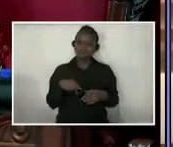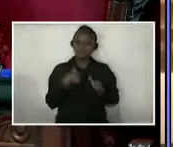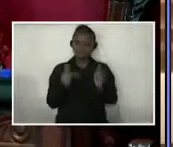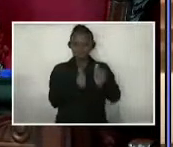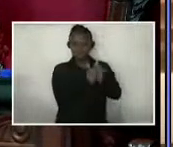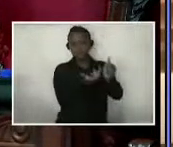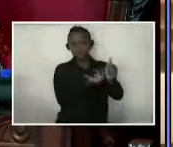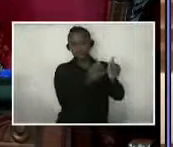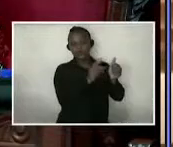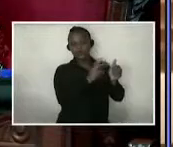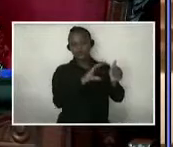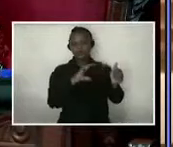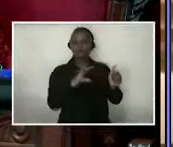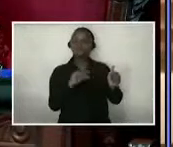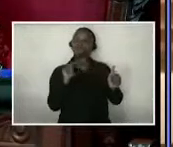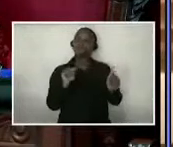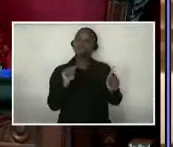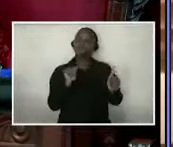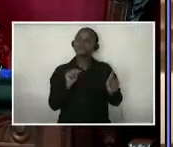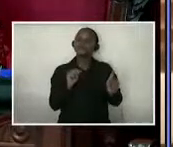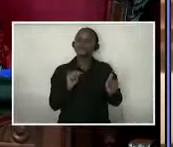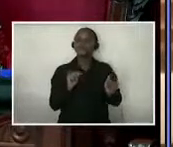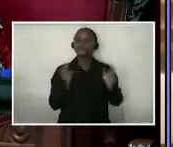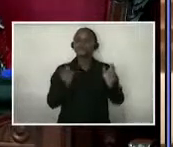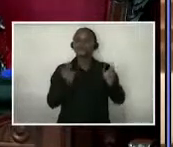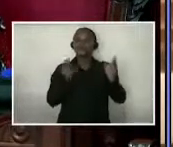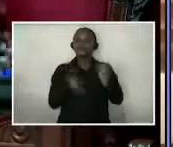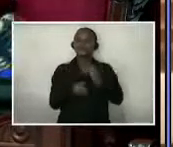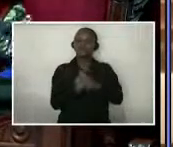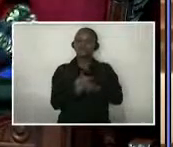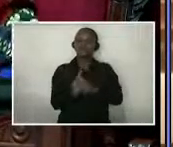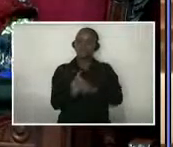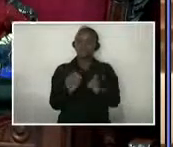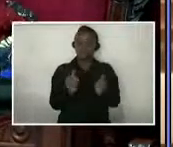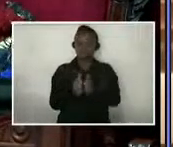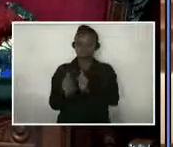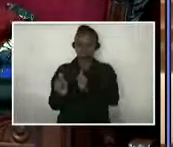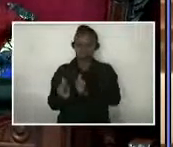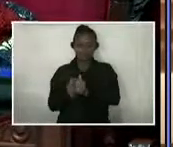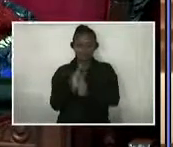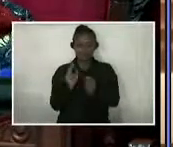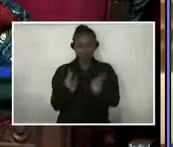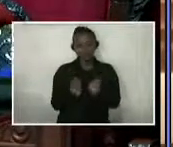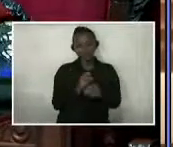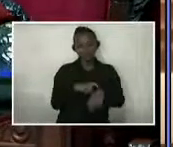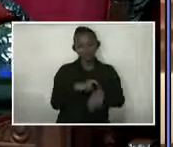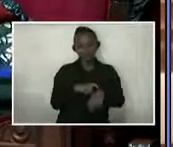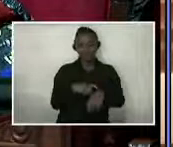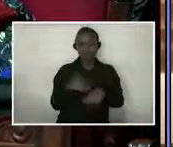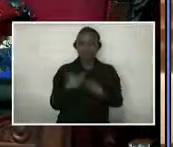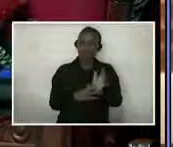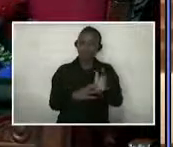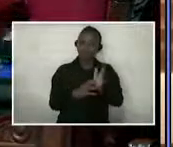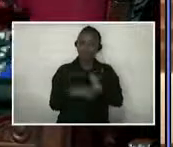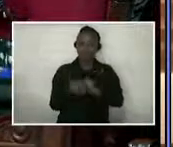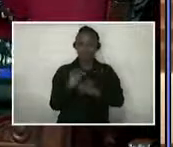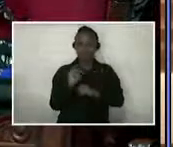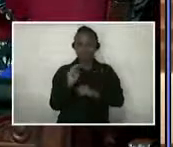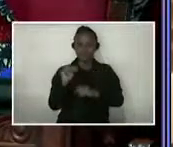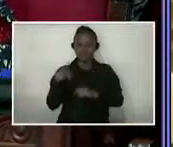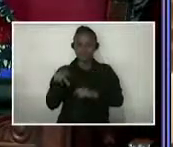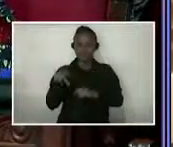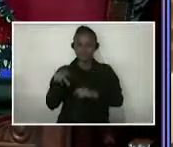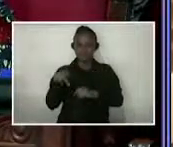parties often results in short-lived coalitions. For example, the NNP, the Democratic Party, and